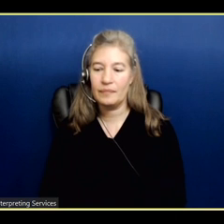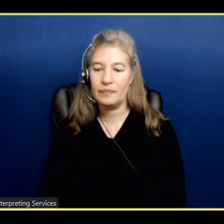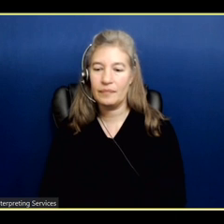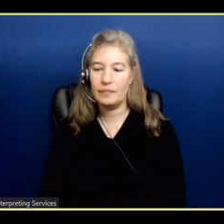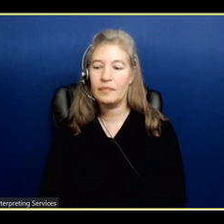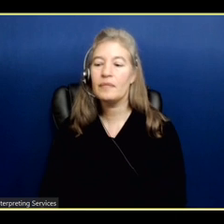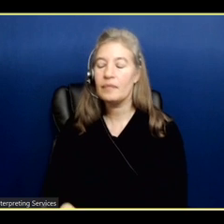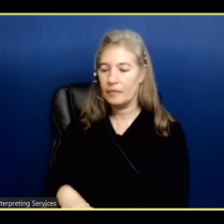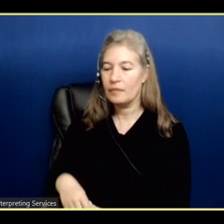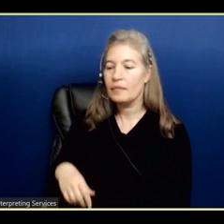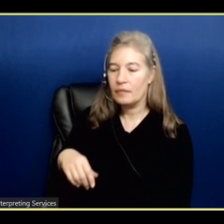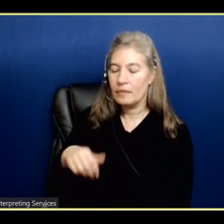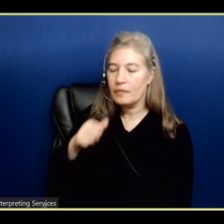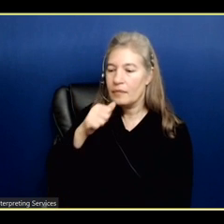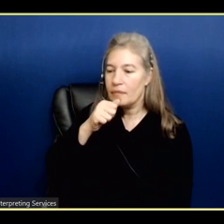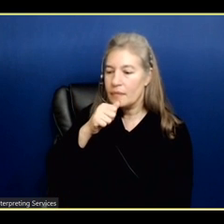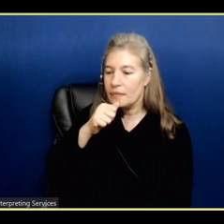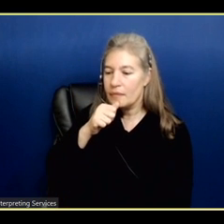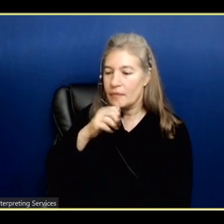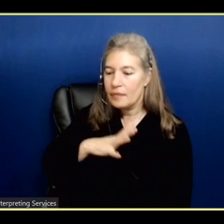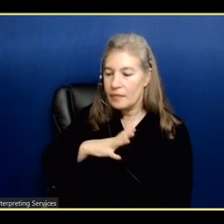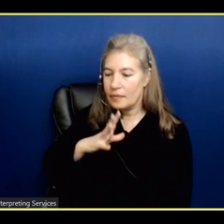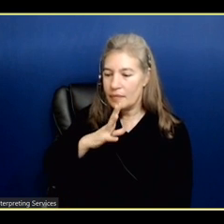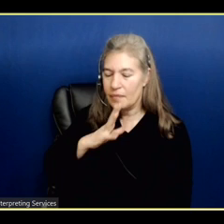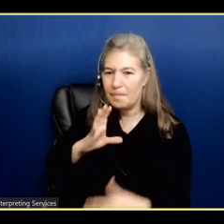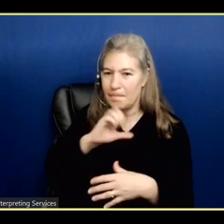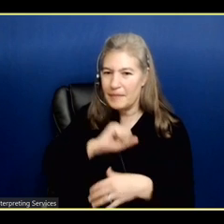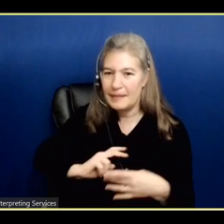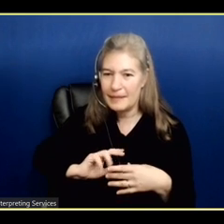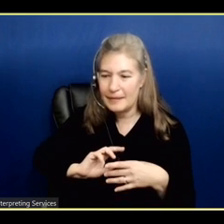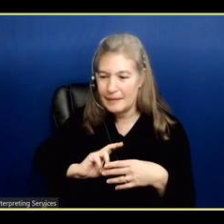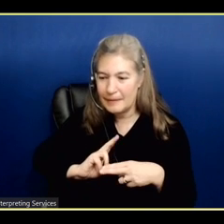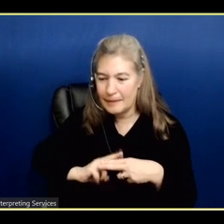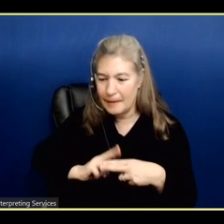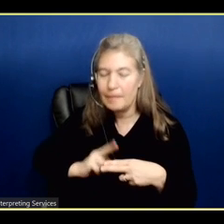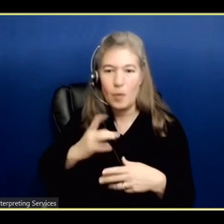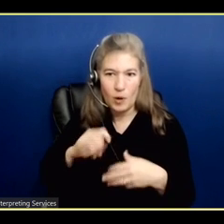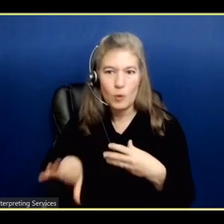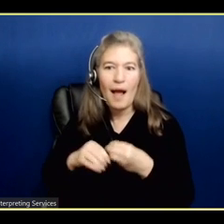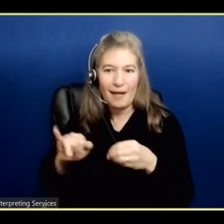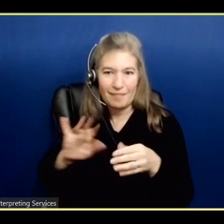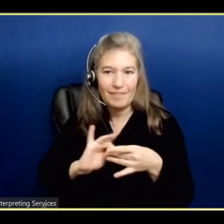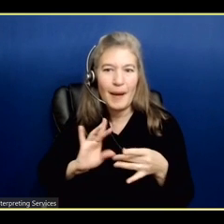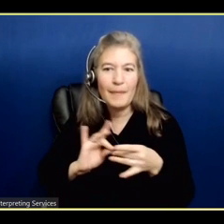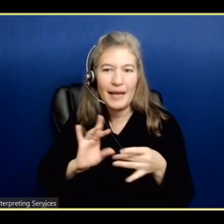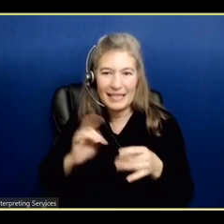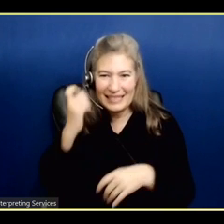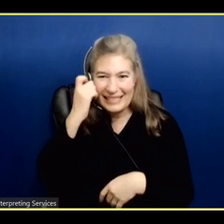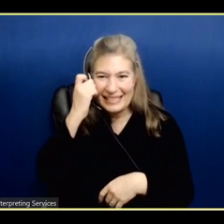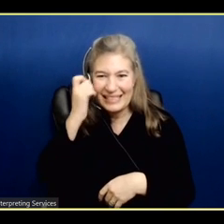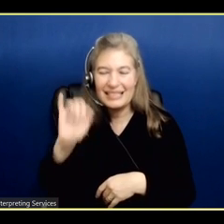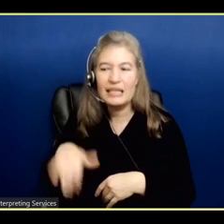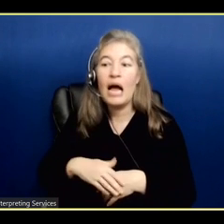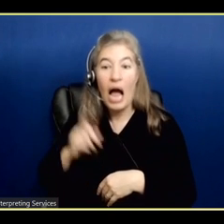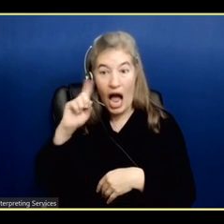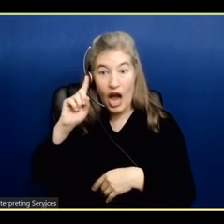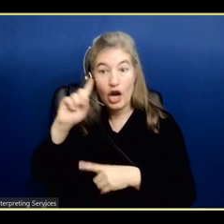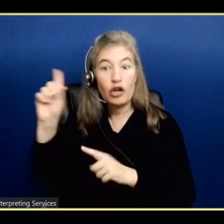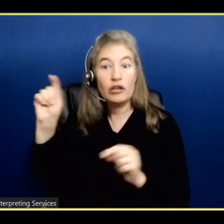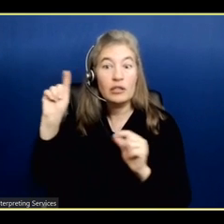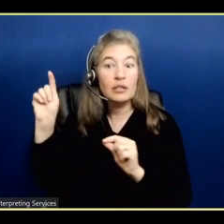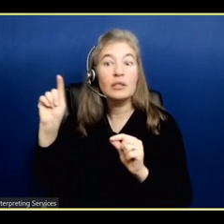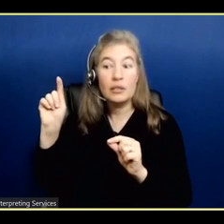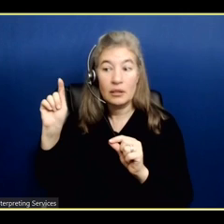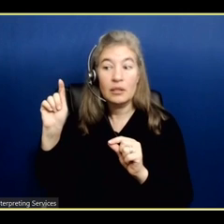it's not a few days. But at the same time, what I'm hearing is just appreciation for knowing that I'm over here,